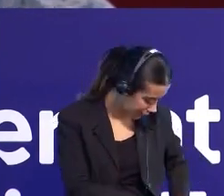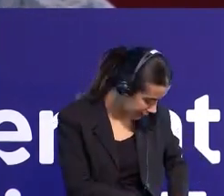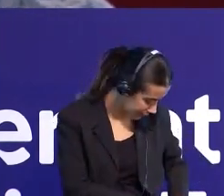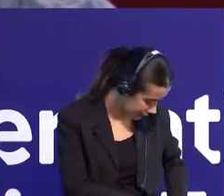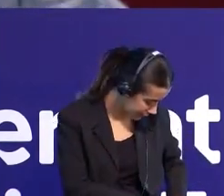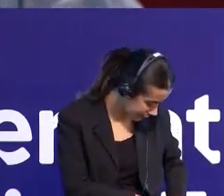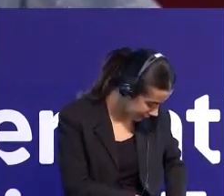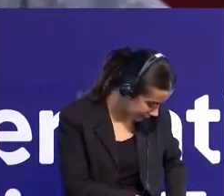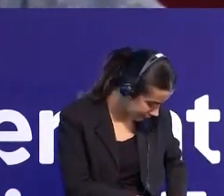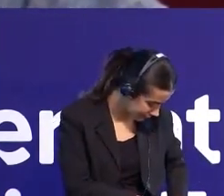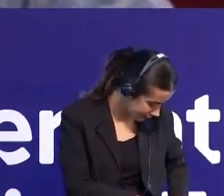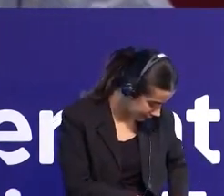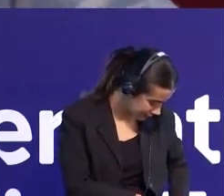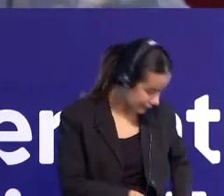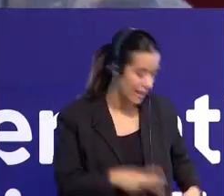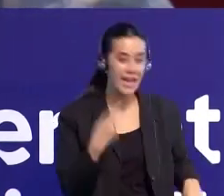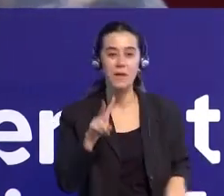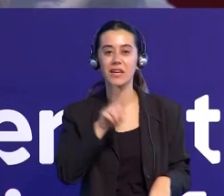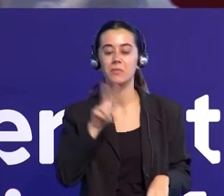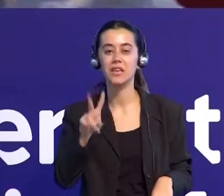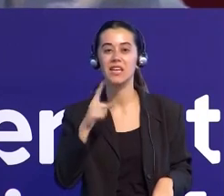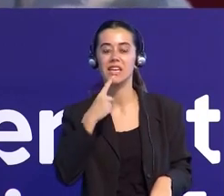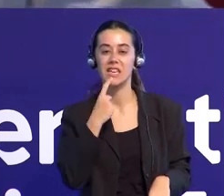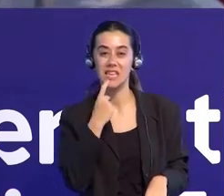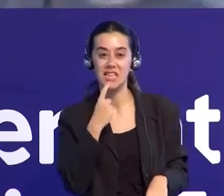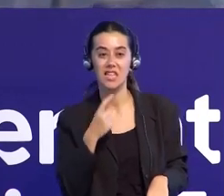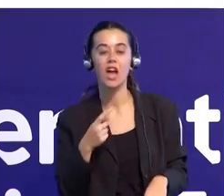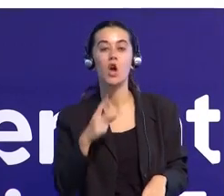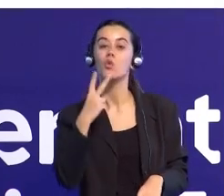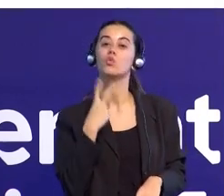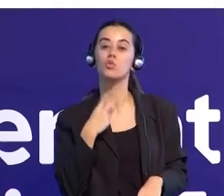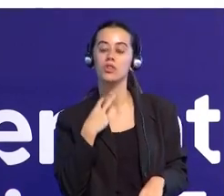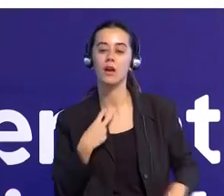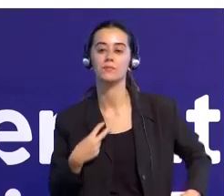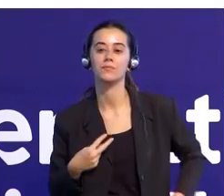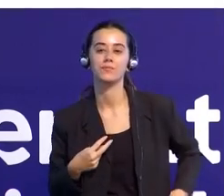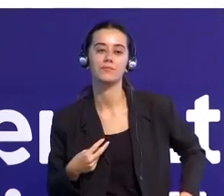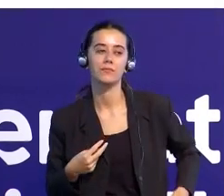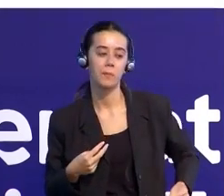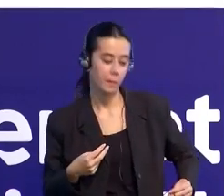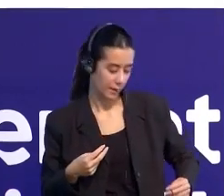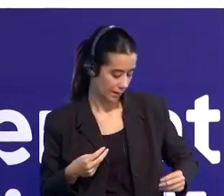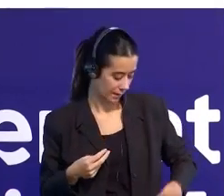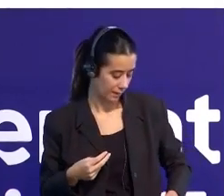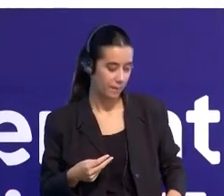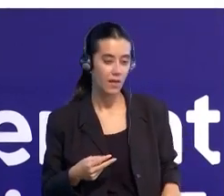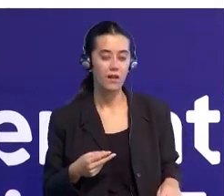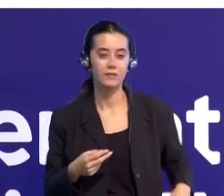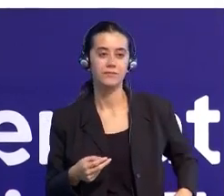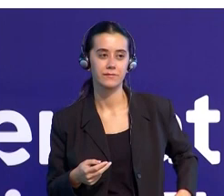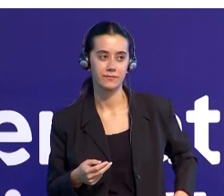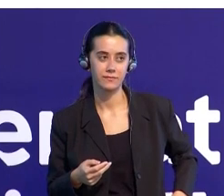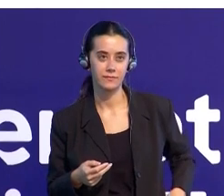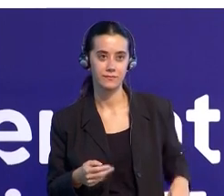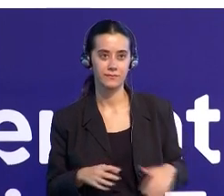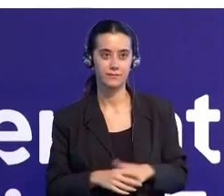2022, when Russians retreated from Bucha, it's a town not far from Kiev, the capital, they mined